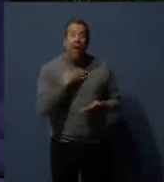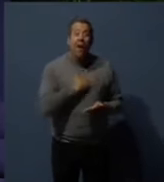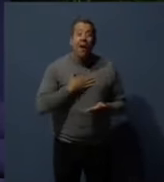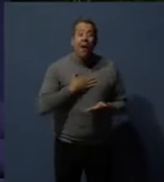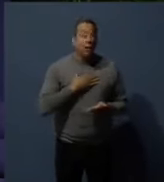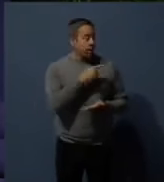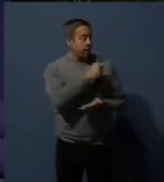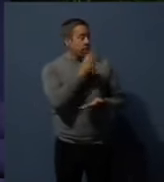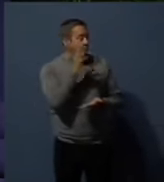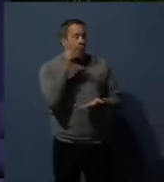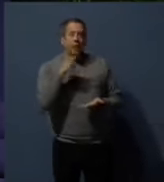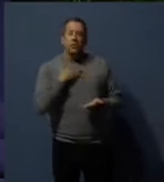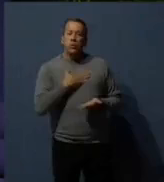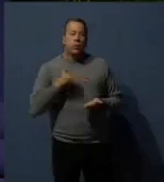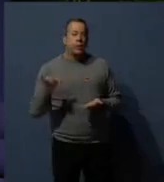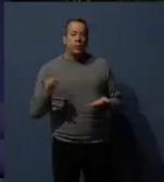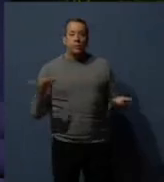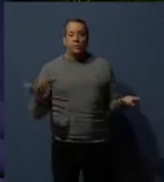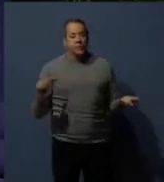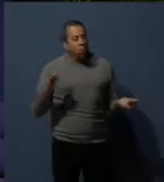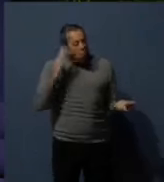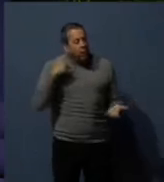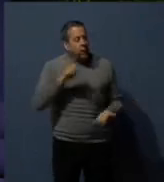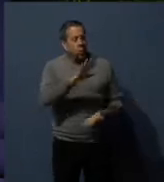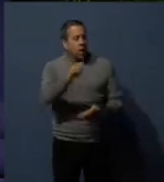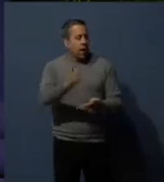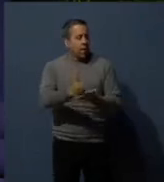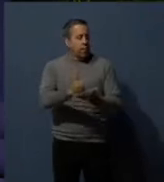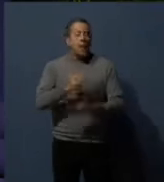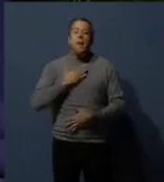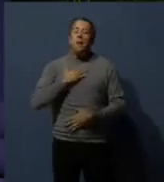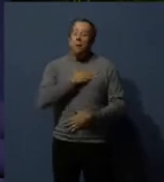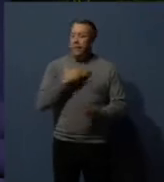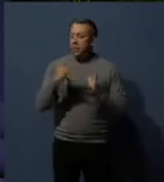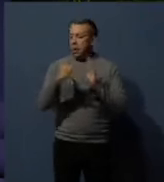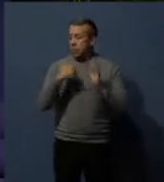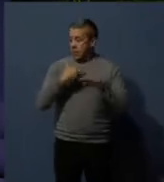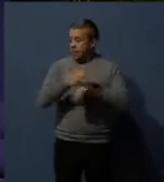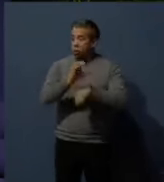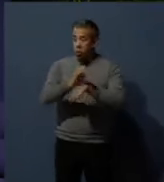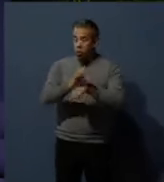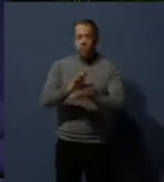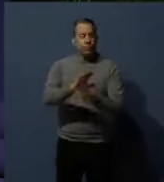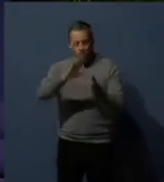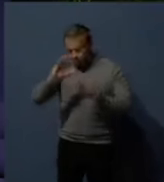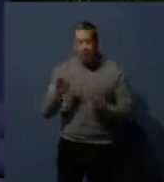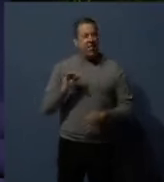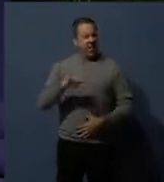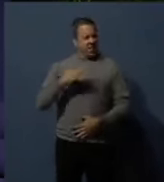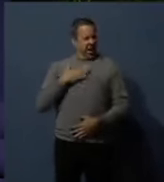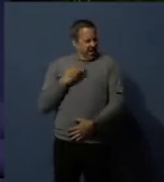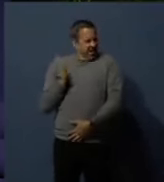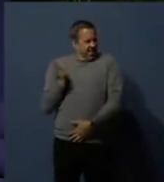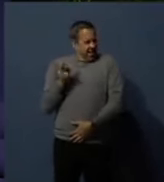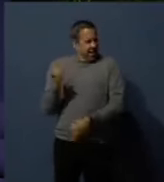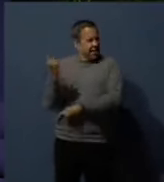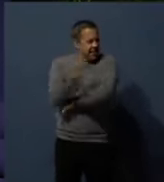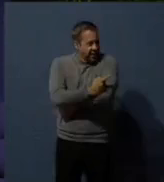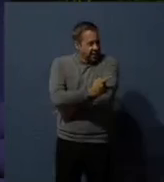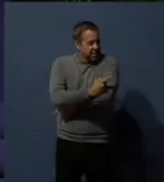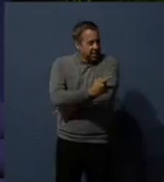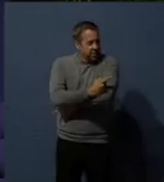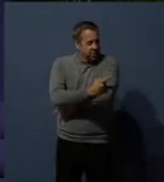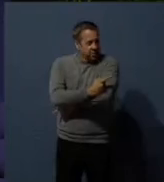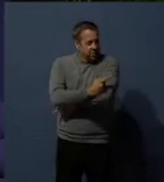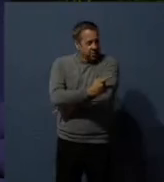week. And that's why we need your help. So come see me after church, okay? And so I did that. That was the